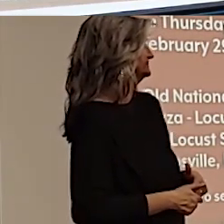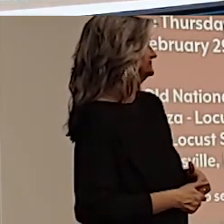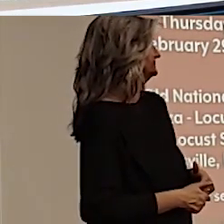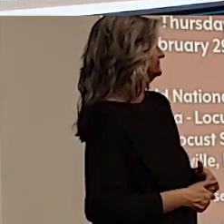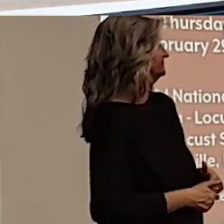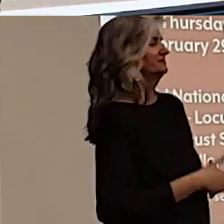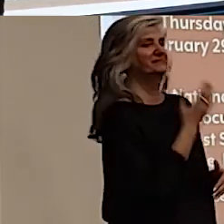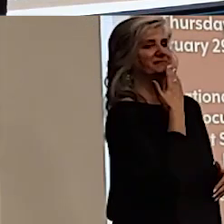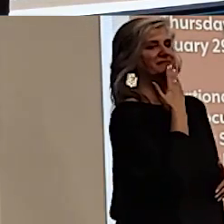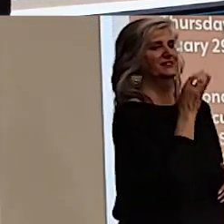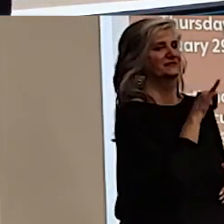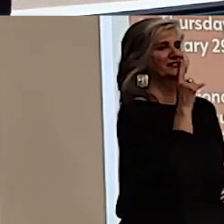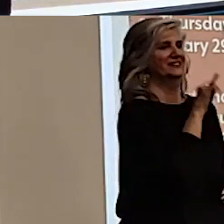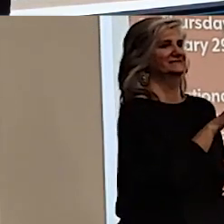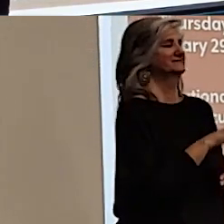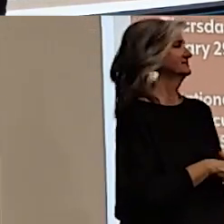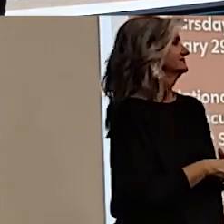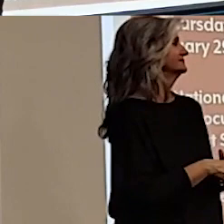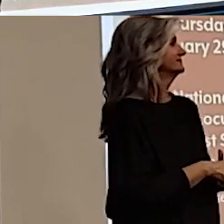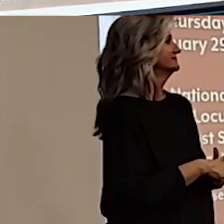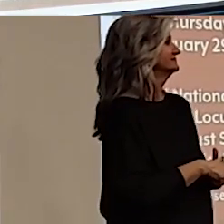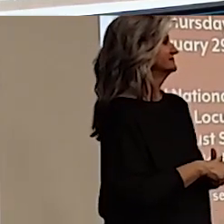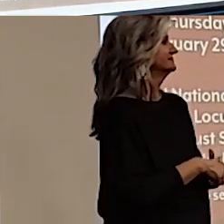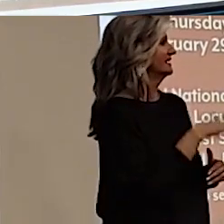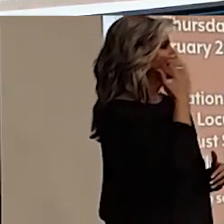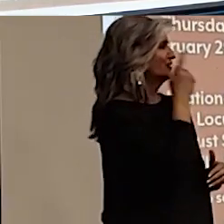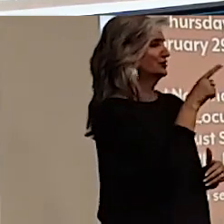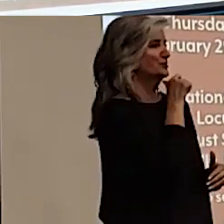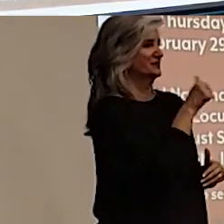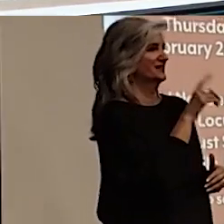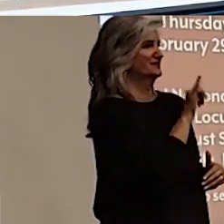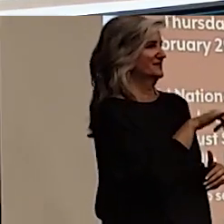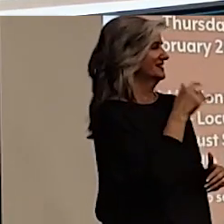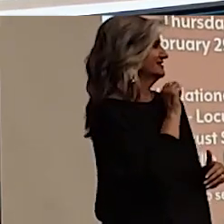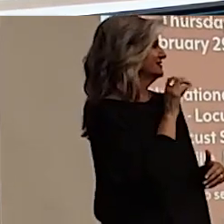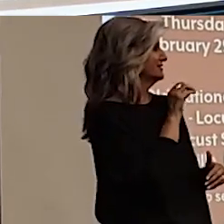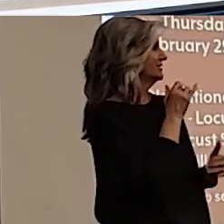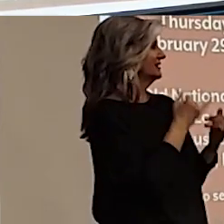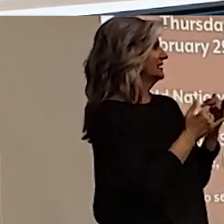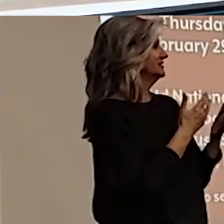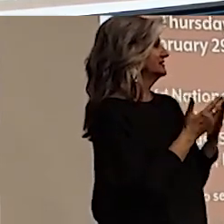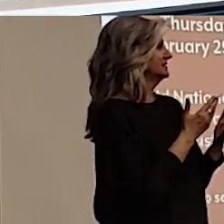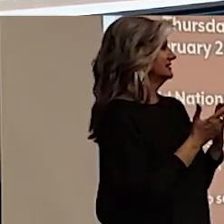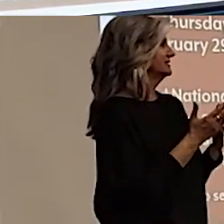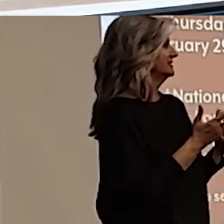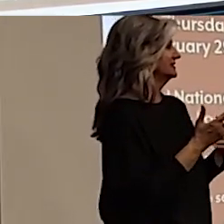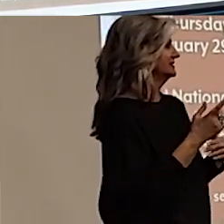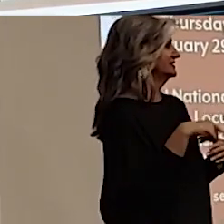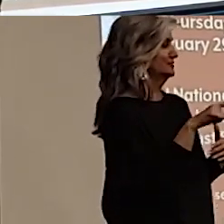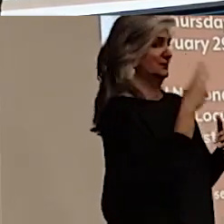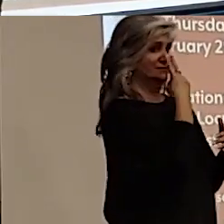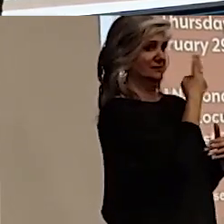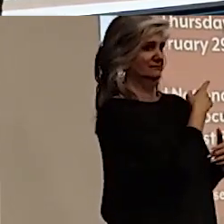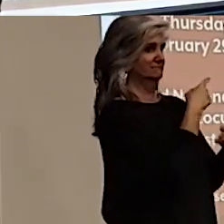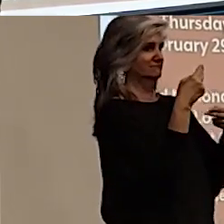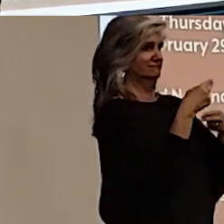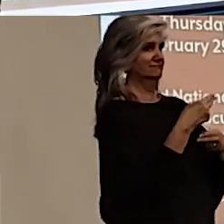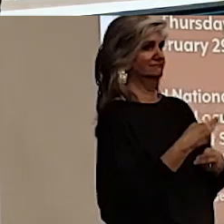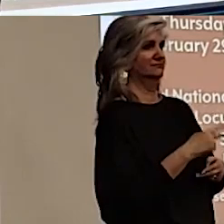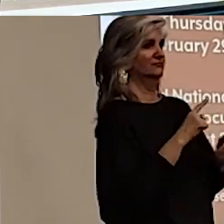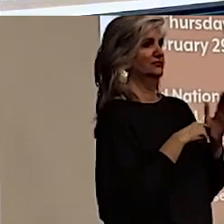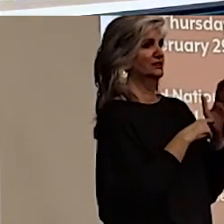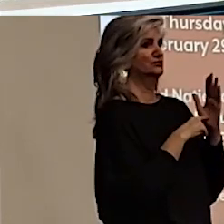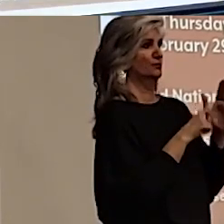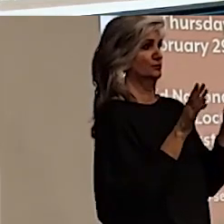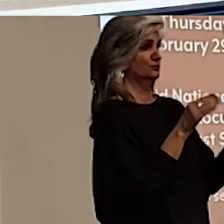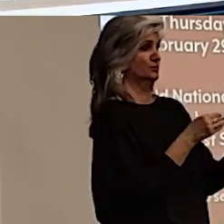Thank you for that, by the way. Thank you. Last thing, I knew you wouldn't do it. Exactly. Last thing, you all saw on the slideshow when they showed the